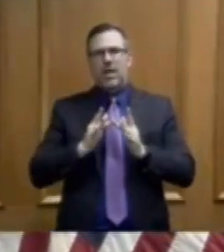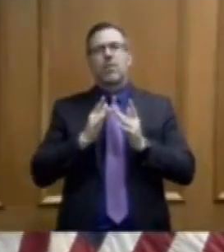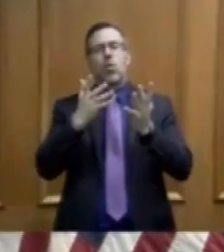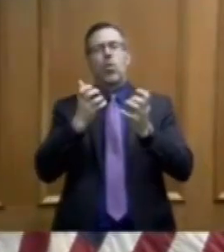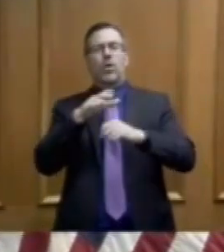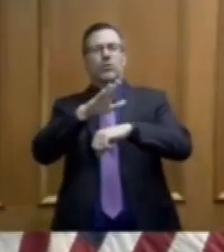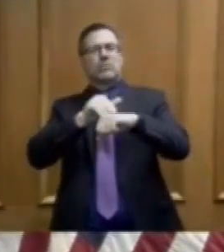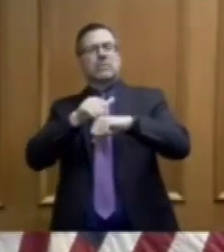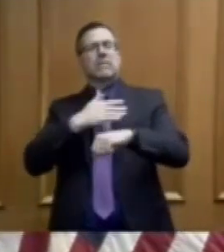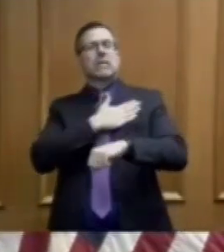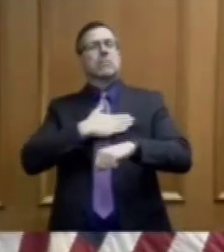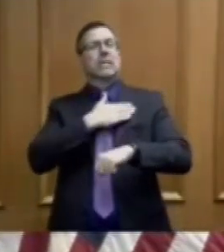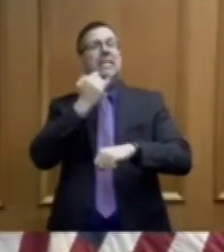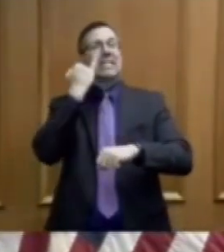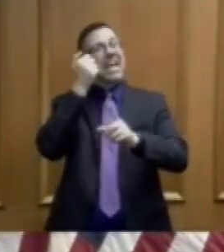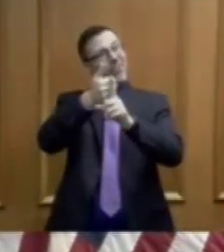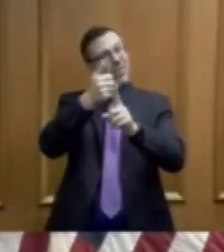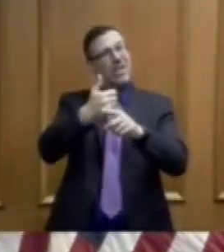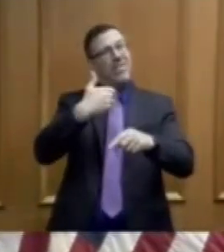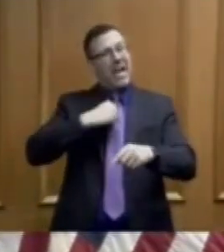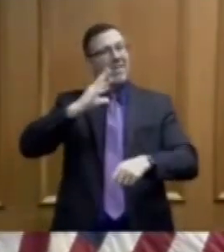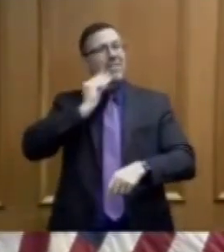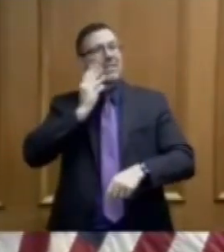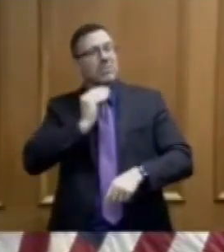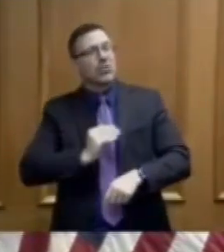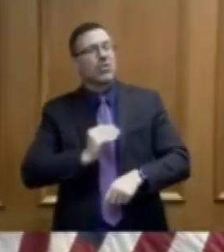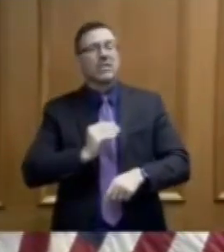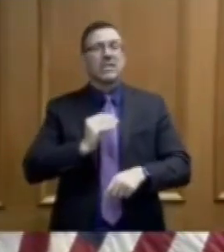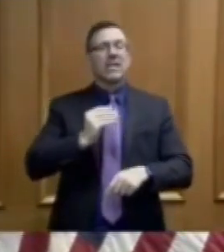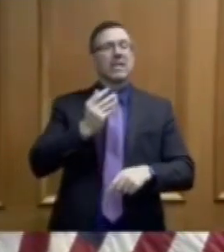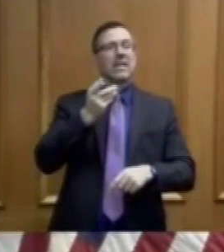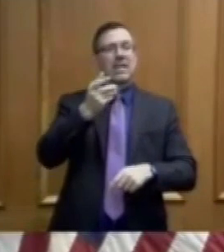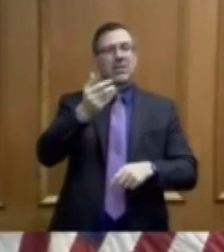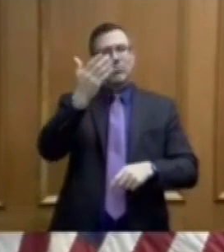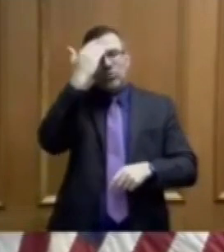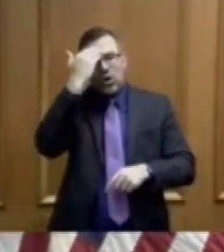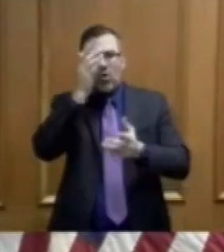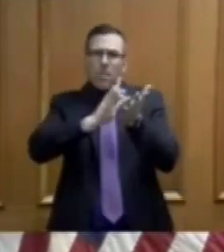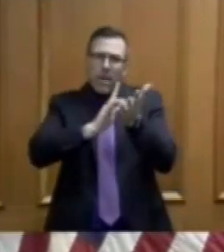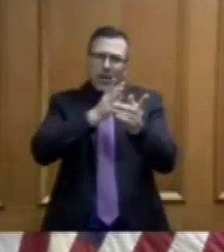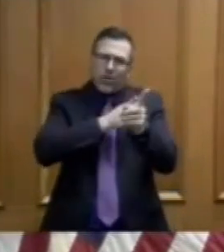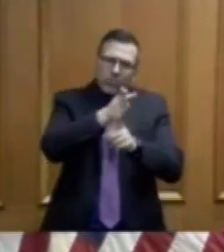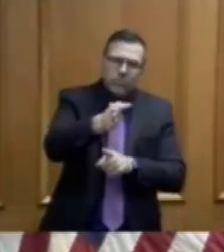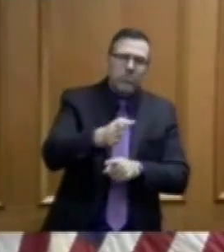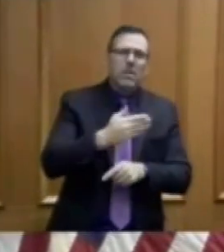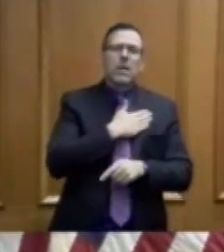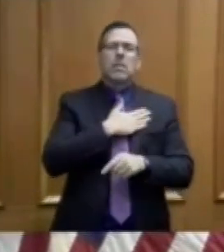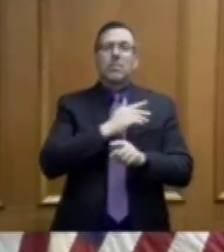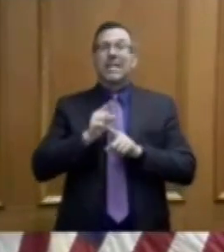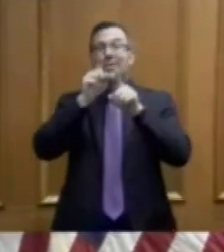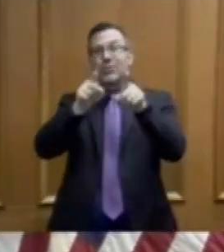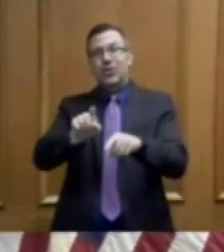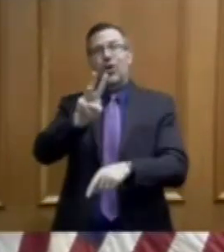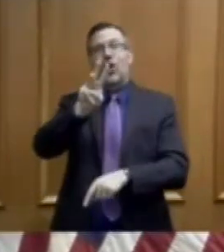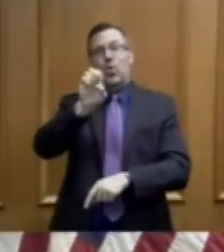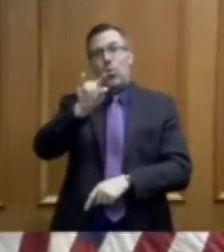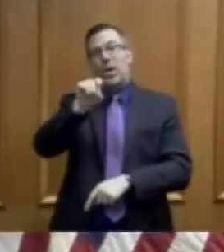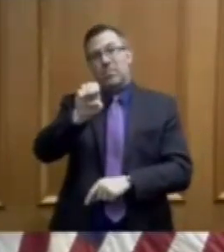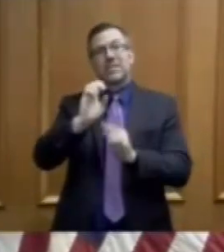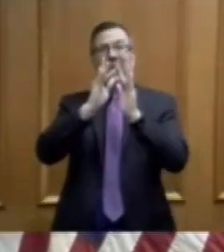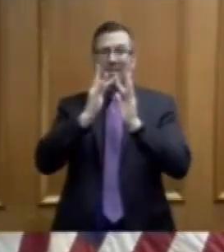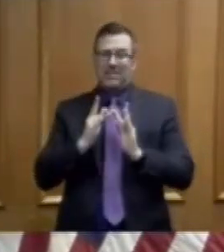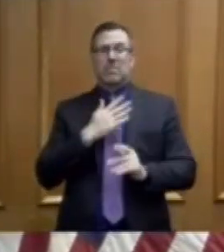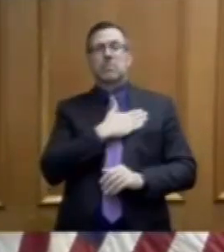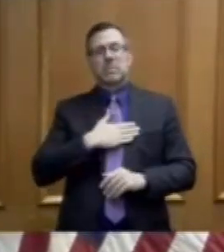all healthcare workers. Get on that website, see where the needs are, see where you can be used. We're going to need every available